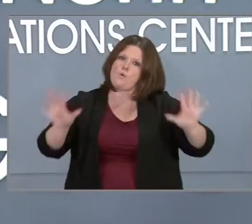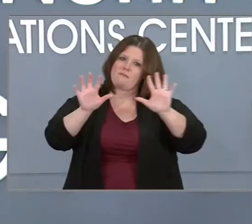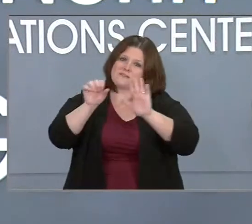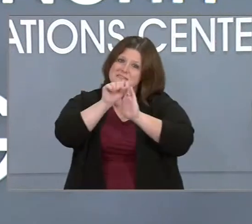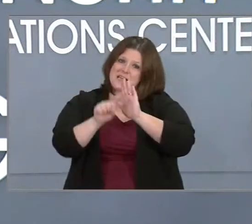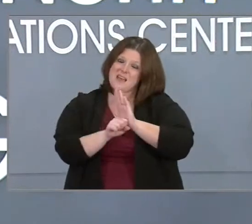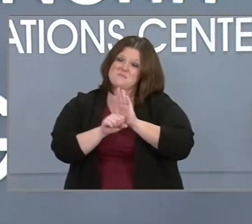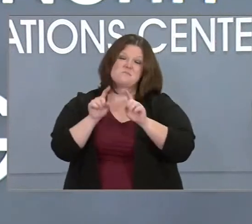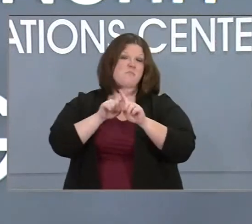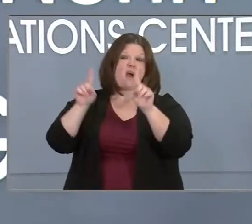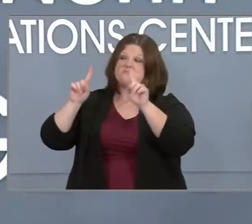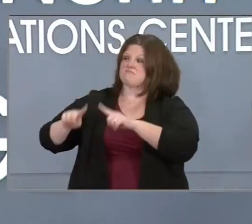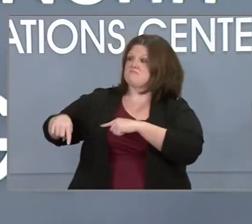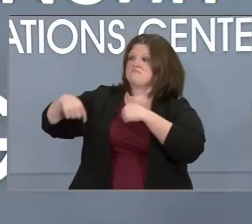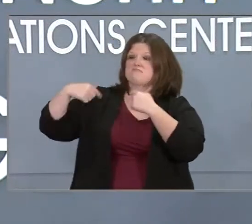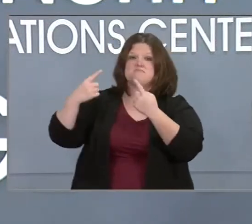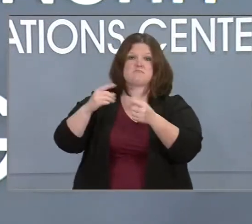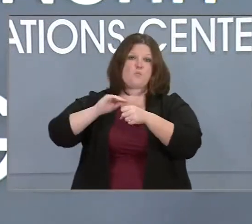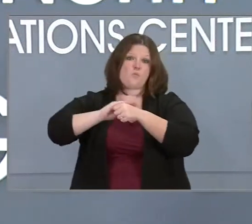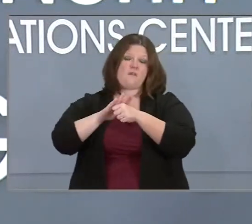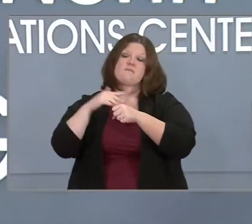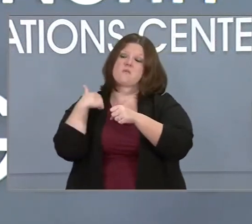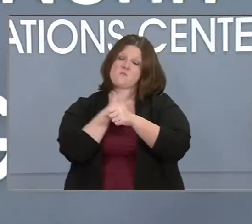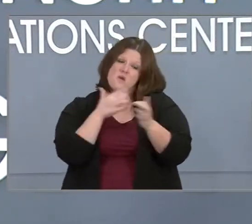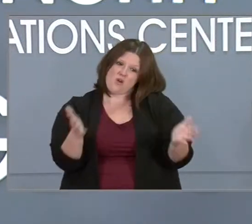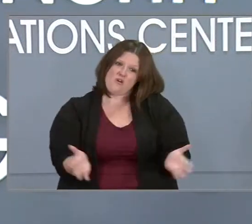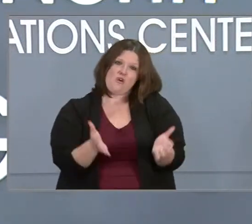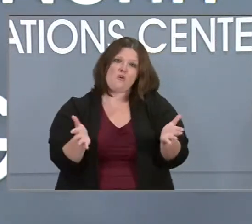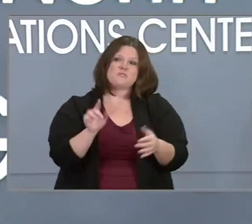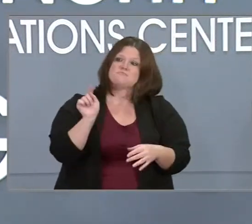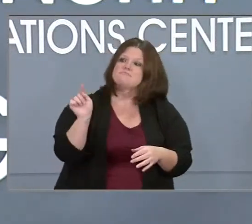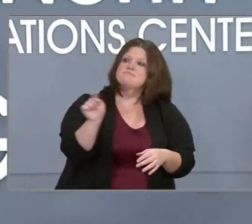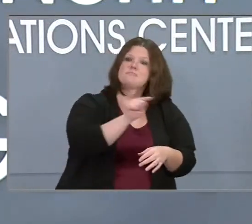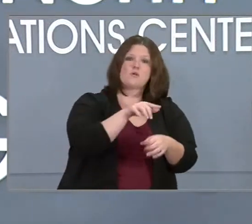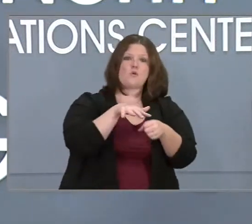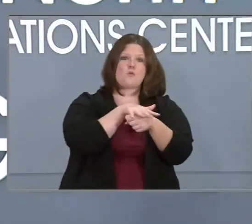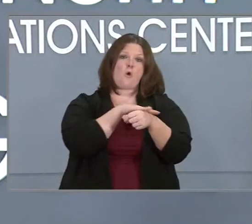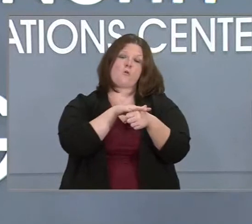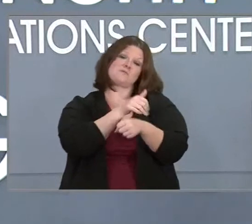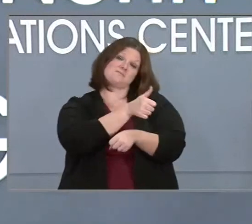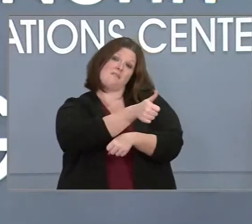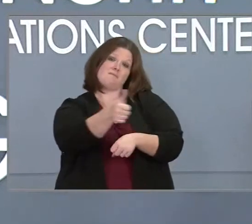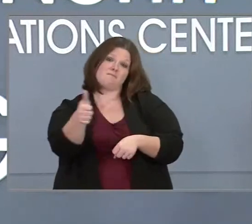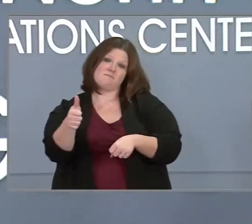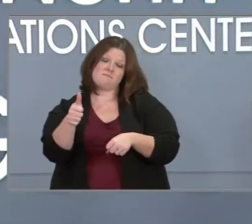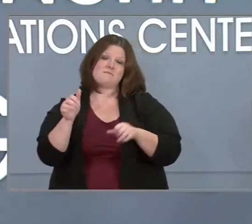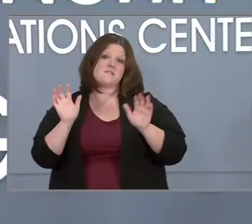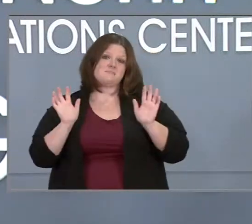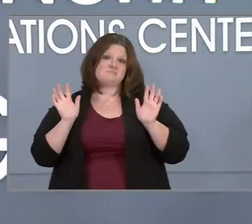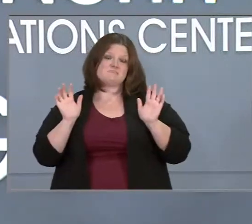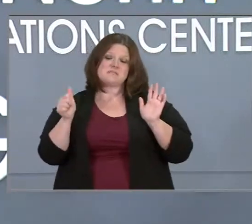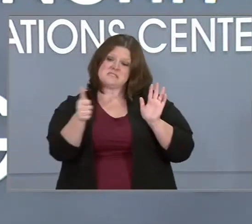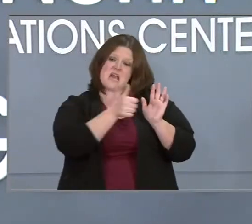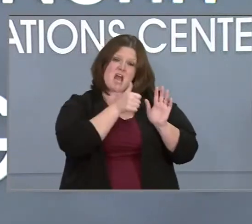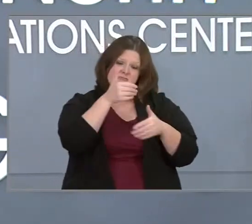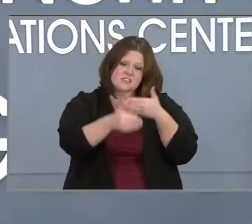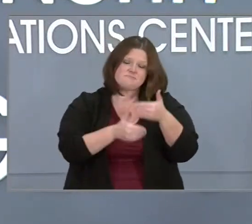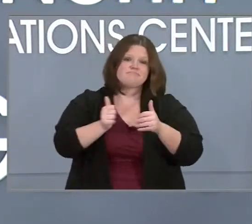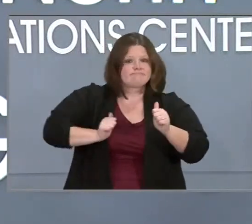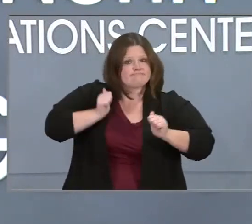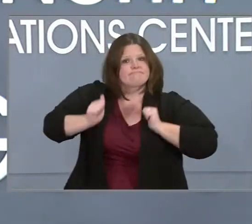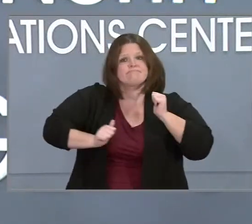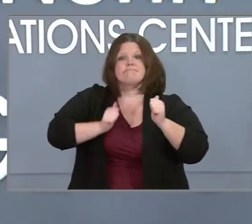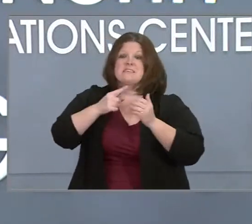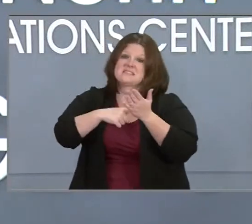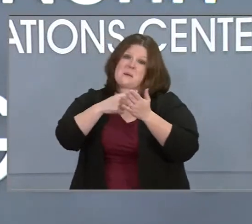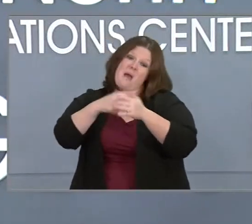governments to step up and do the things that they need to do, and sometimes doing even more than what the state